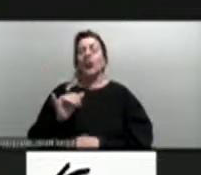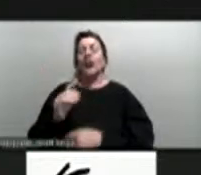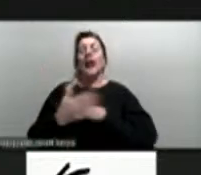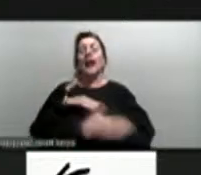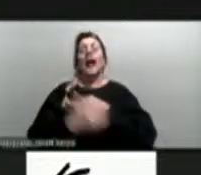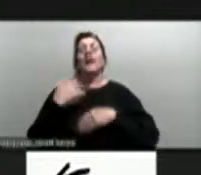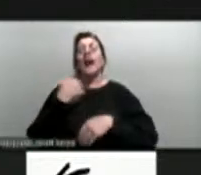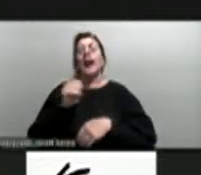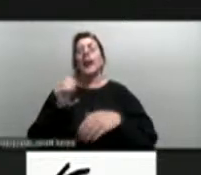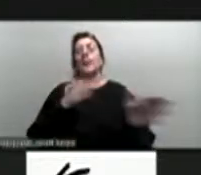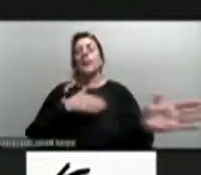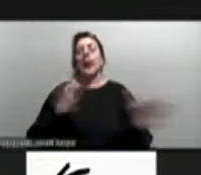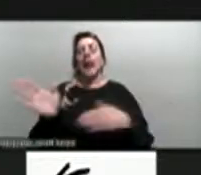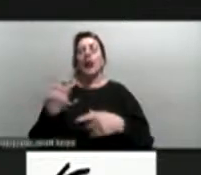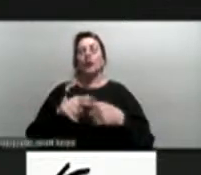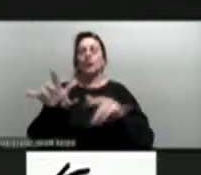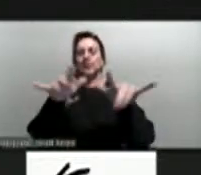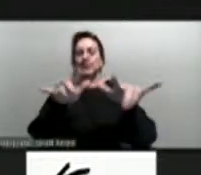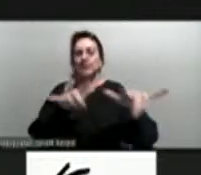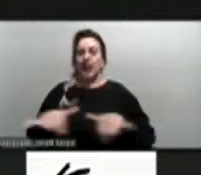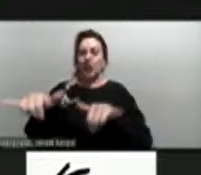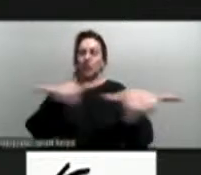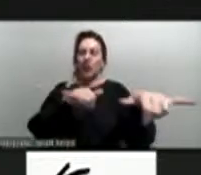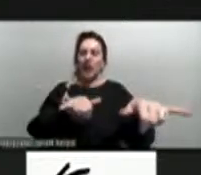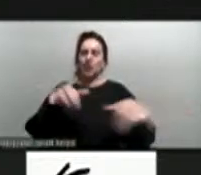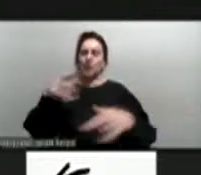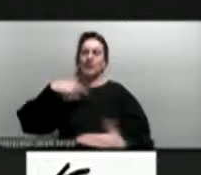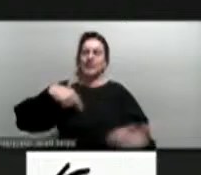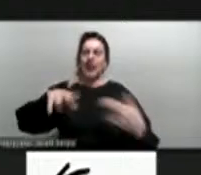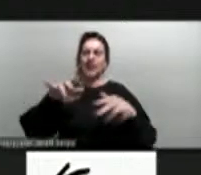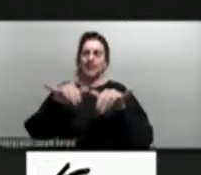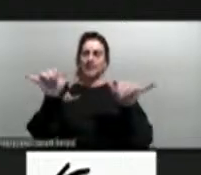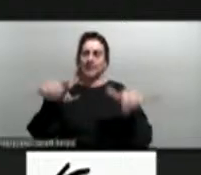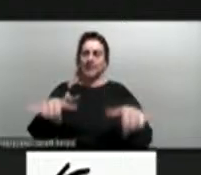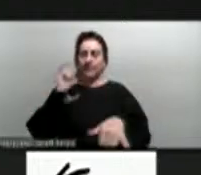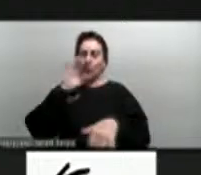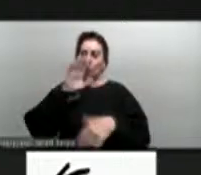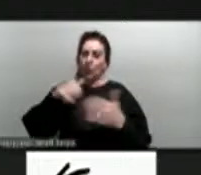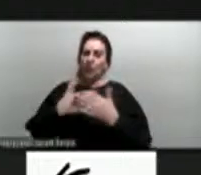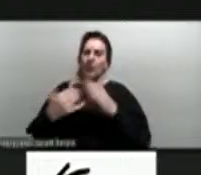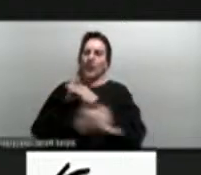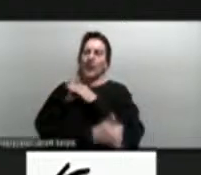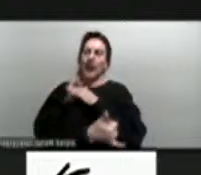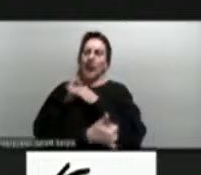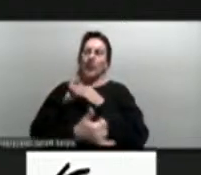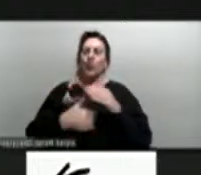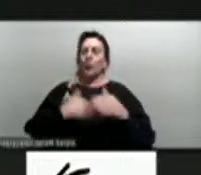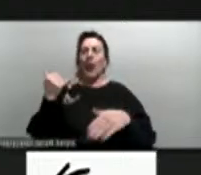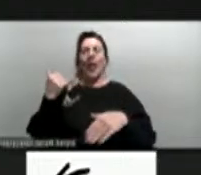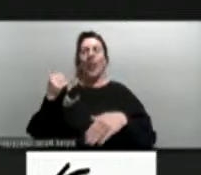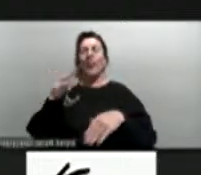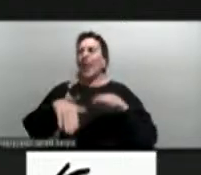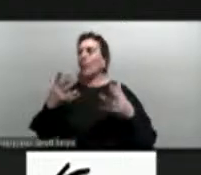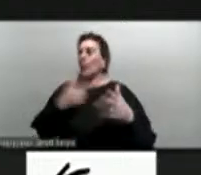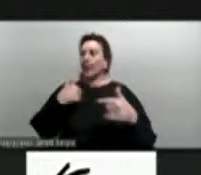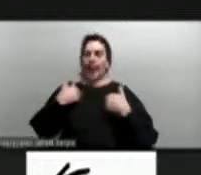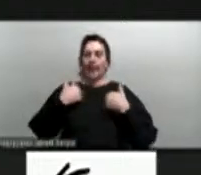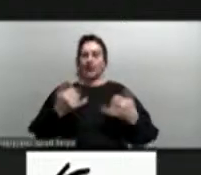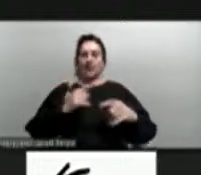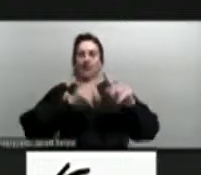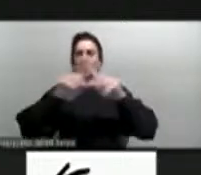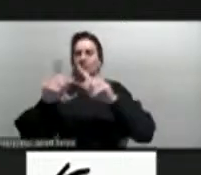to standardize the recycling system for the entire county, rather than what we have right now, different programs for